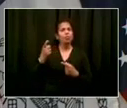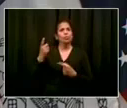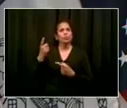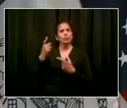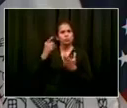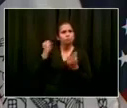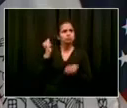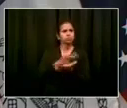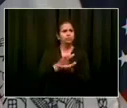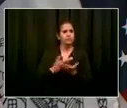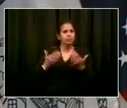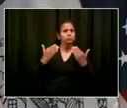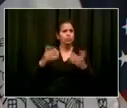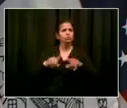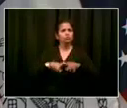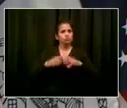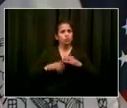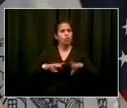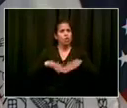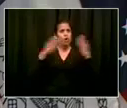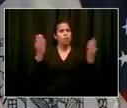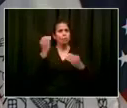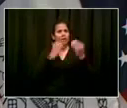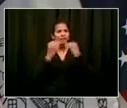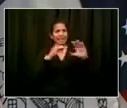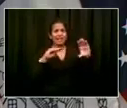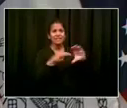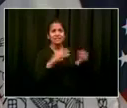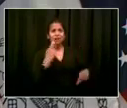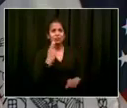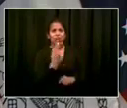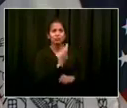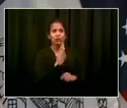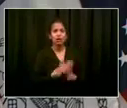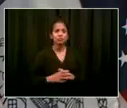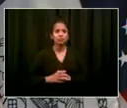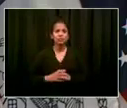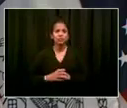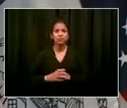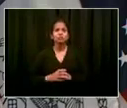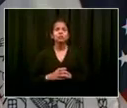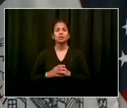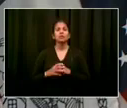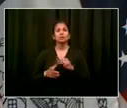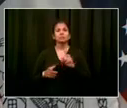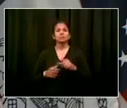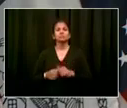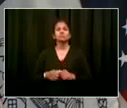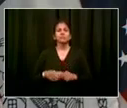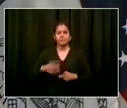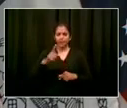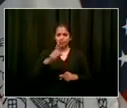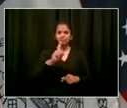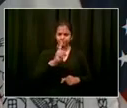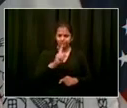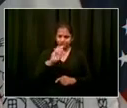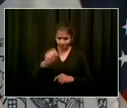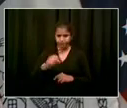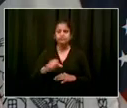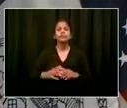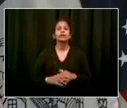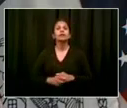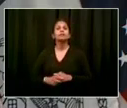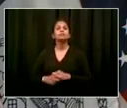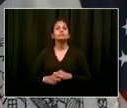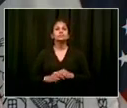going to announce this today? Sure. As I said, the conversations at very high levels